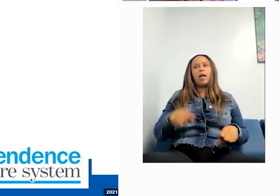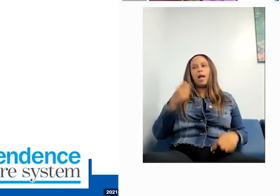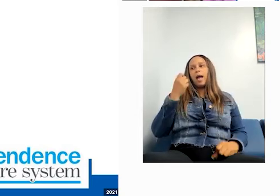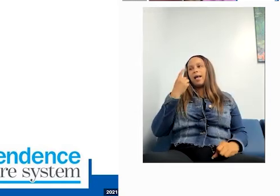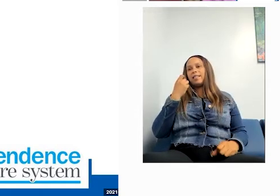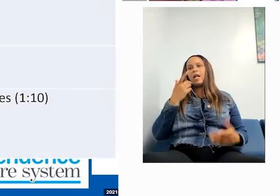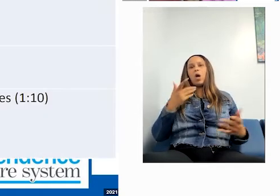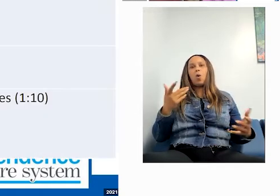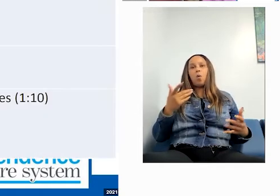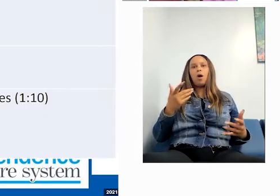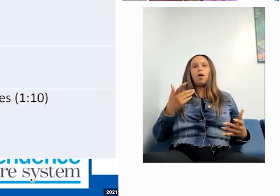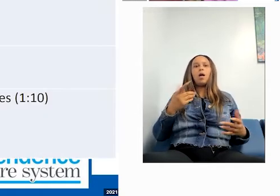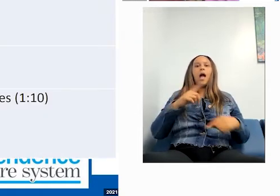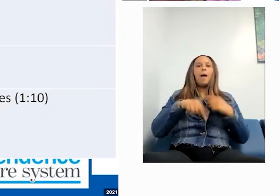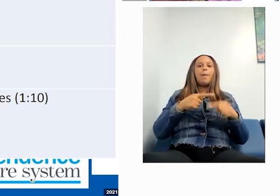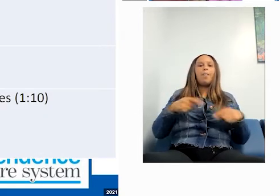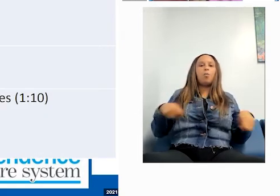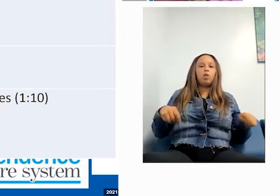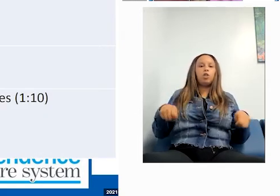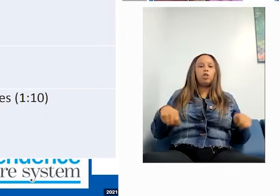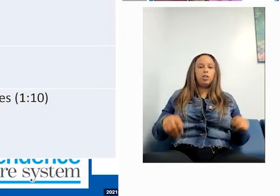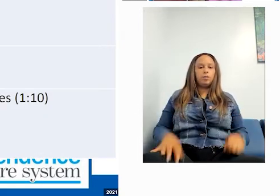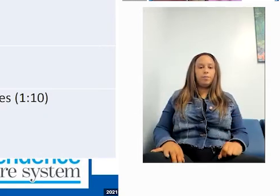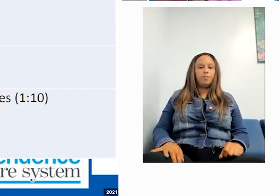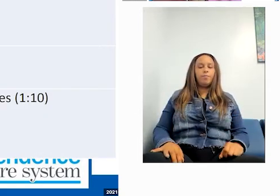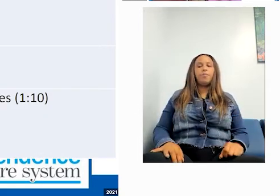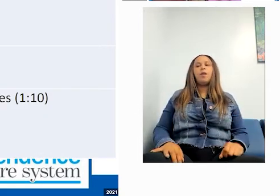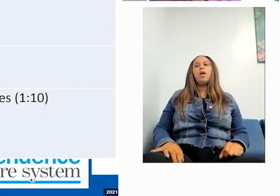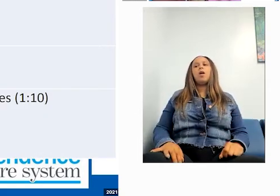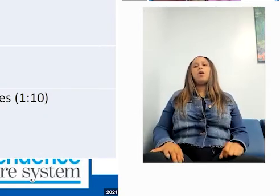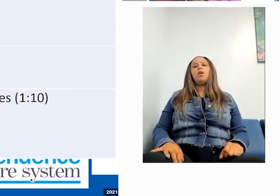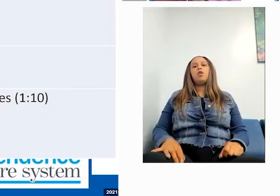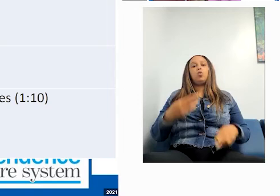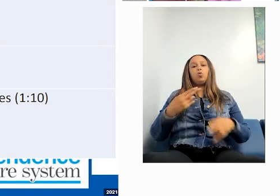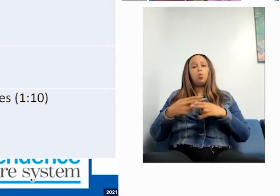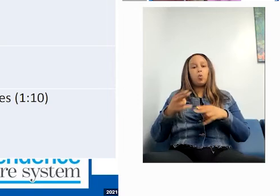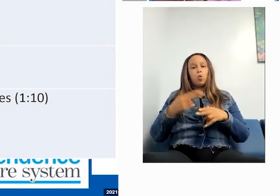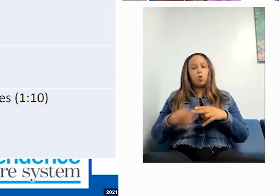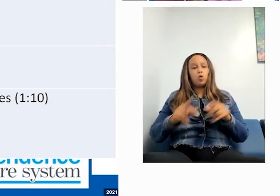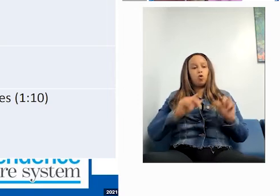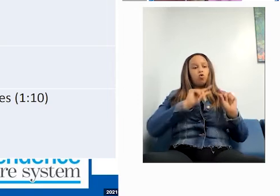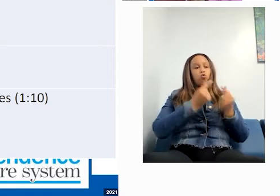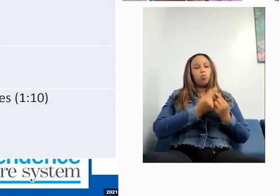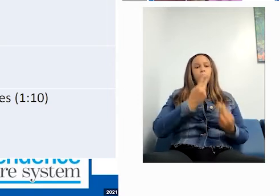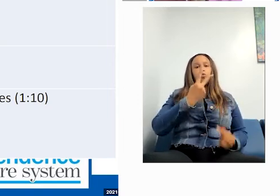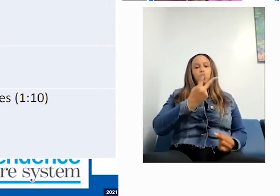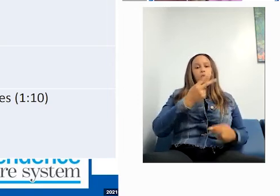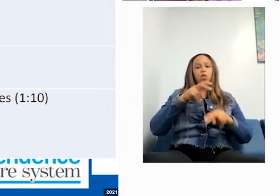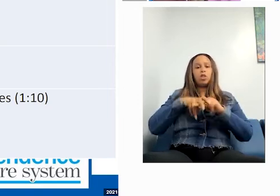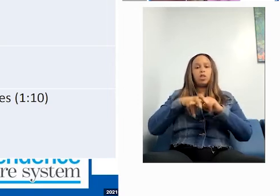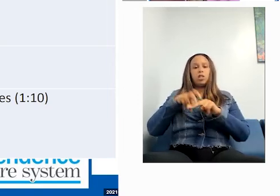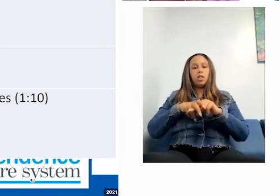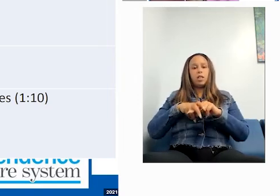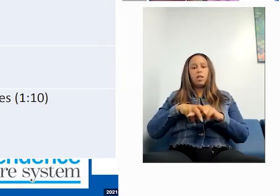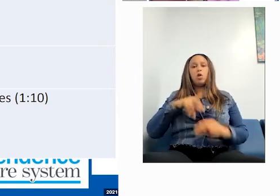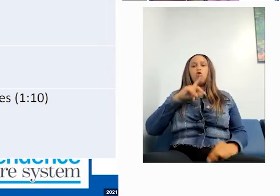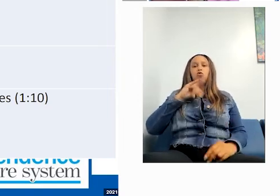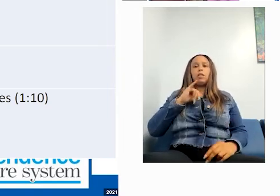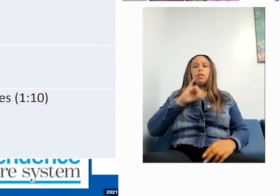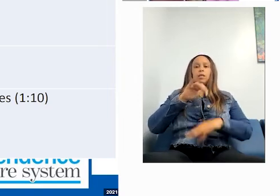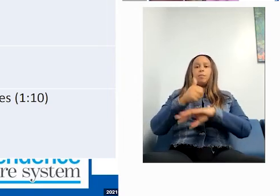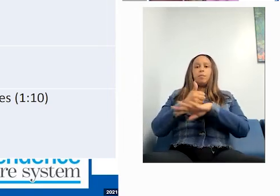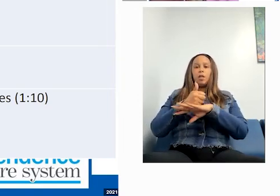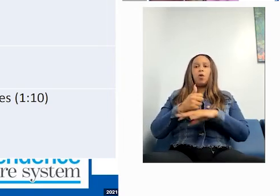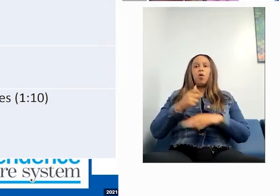articulate consumer. So long story short, group 2 chairs were actually built just